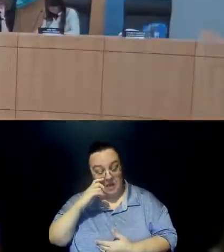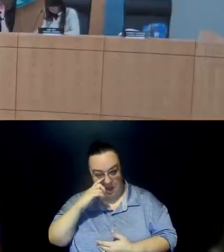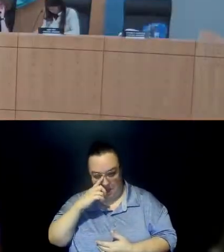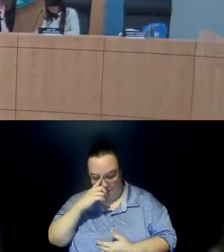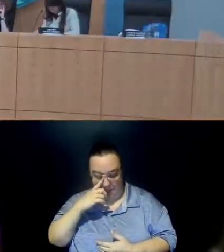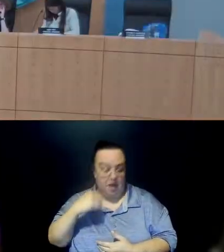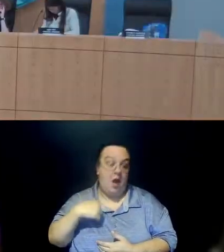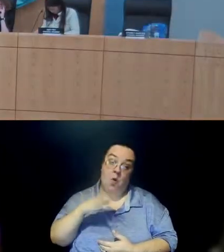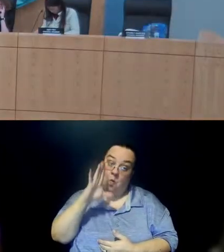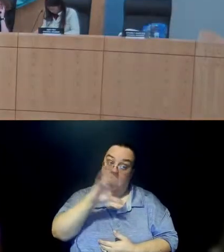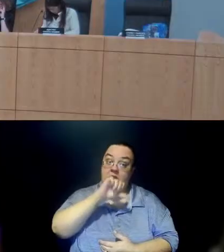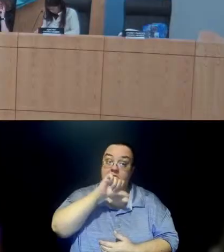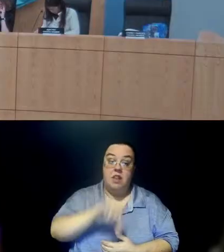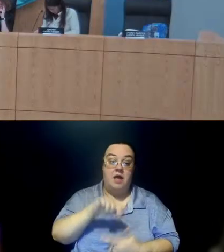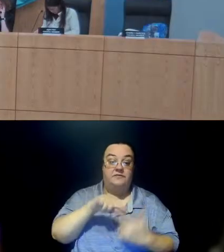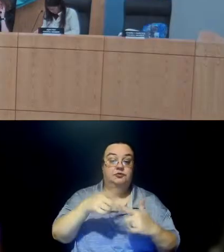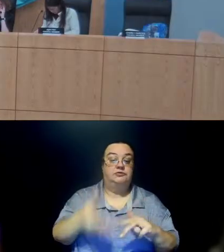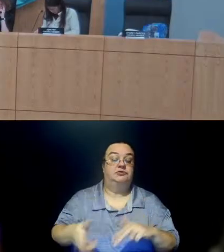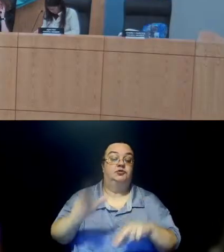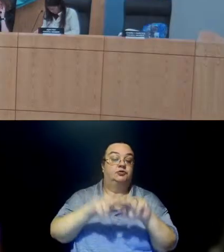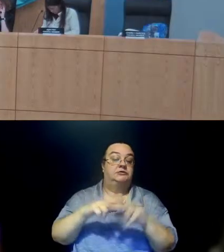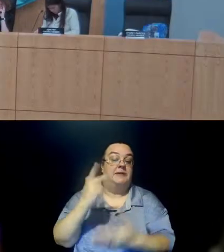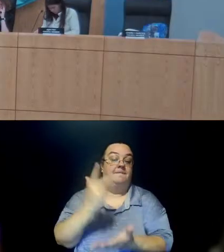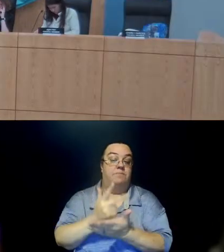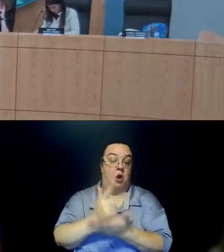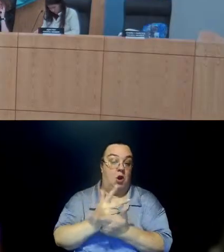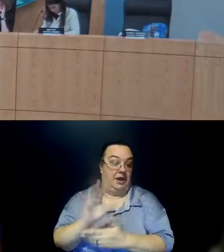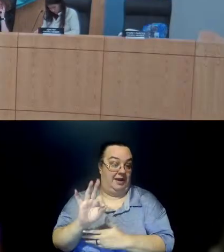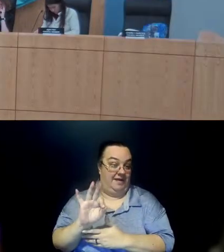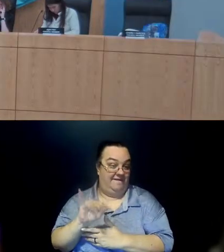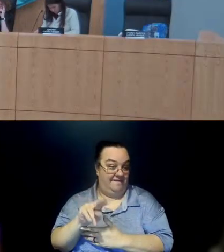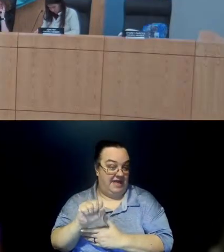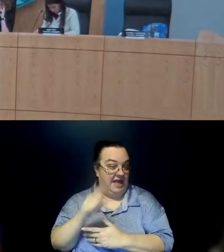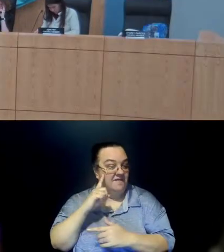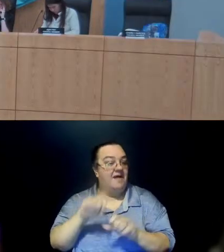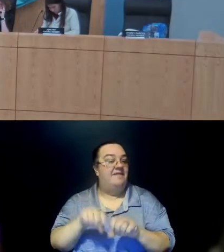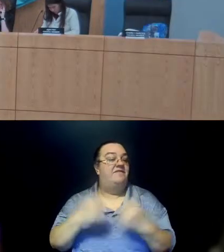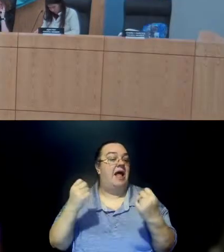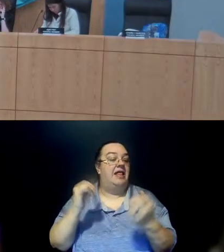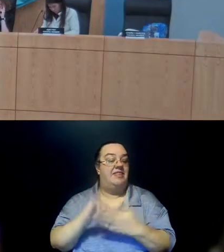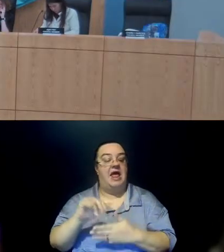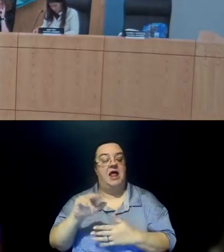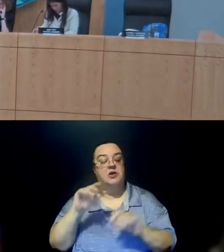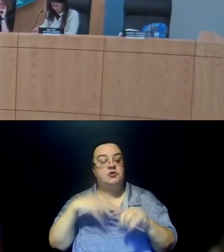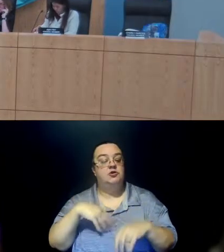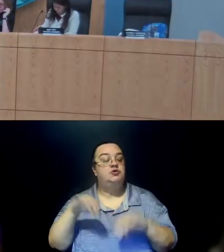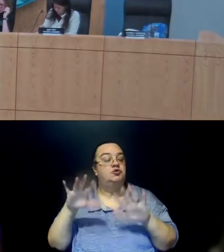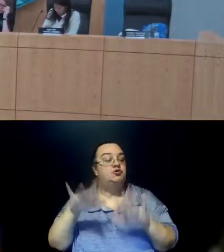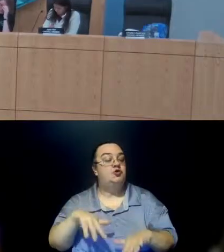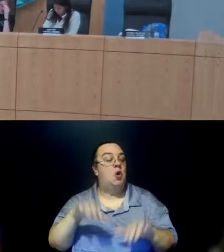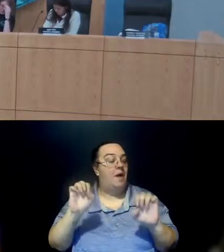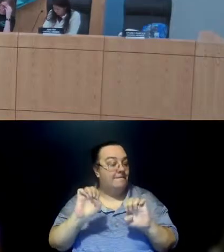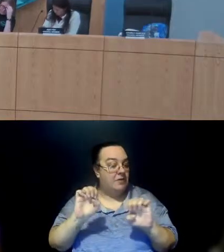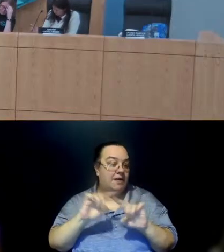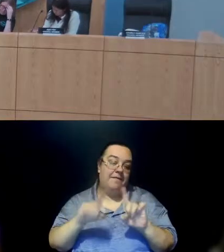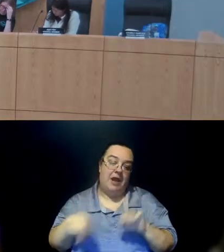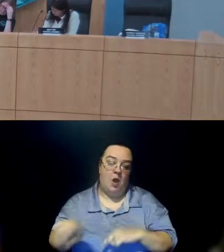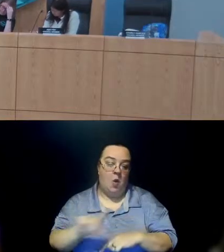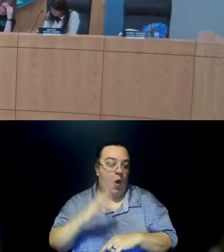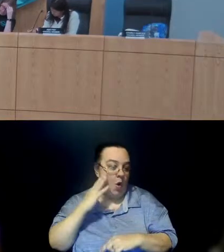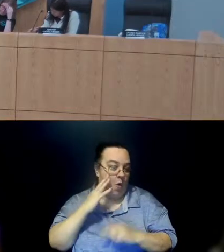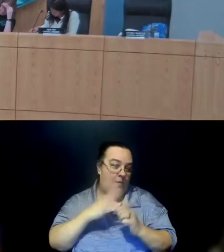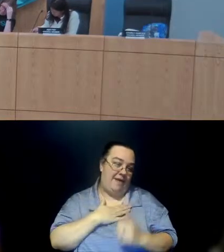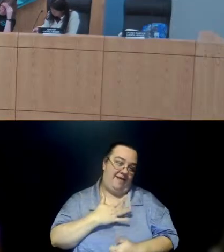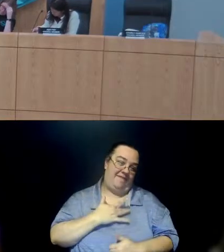increase the parking fines for violating the snow emergency. But you all know how I feel about